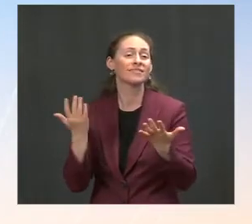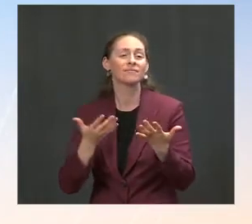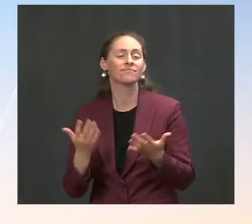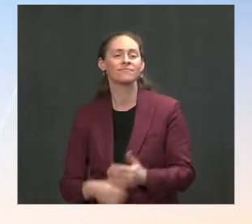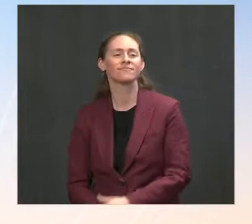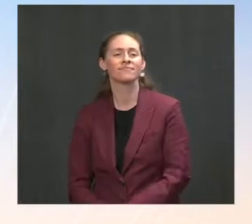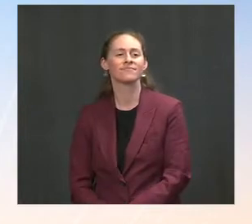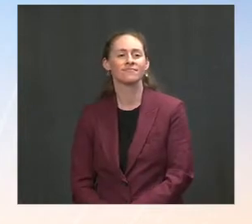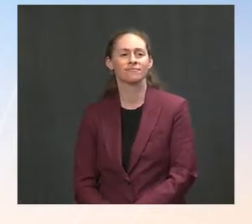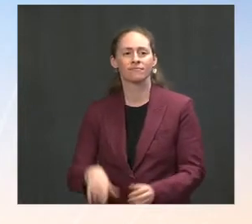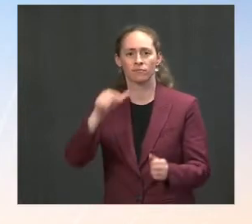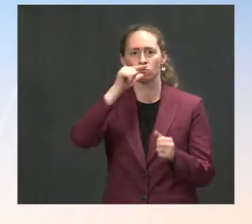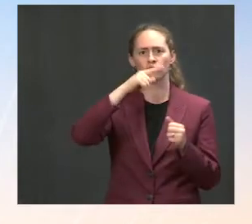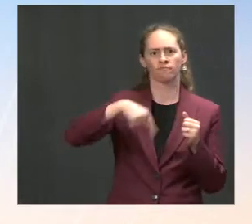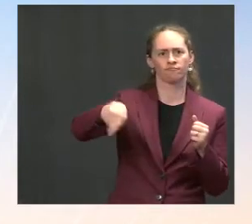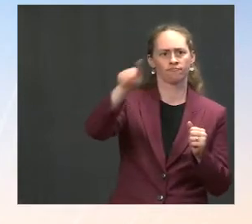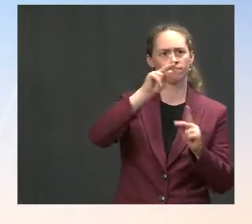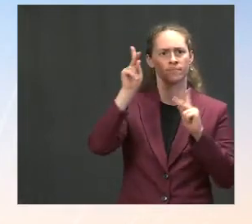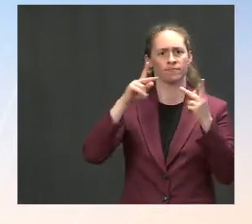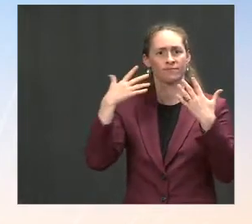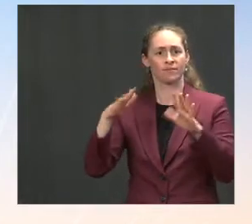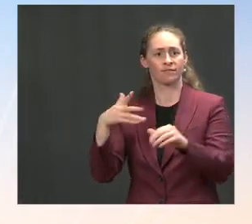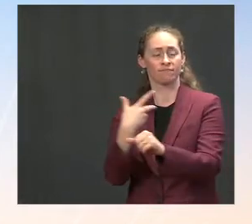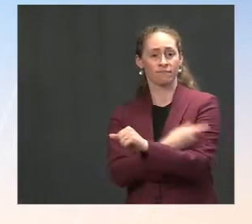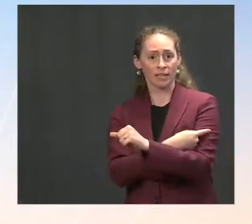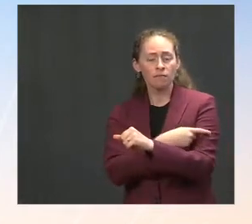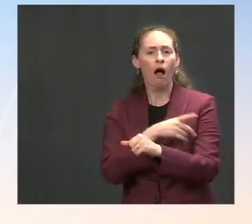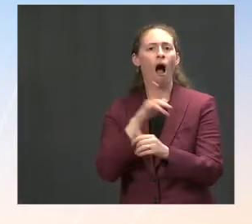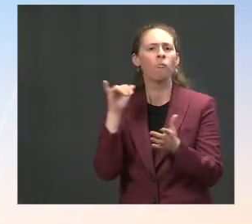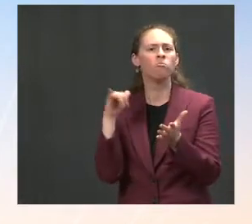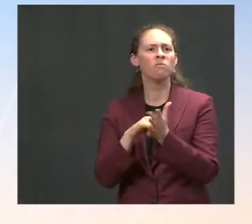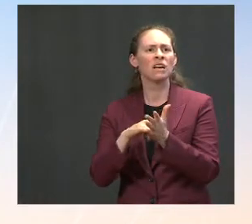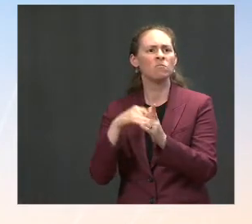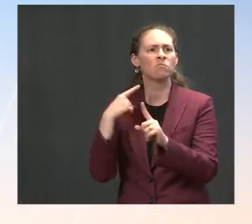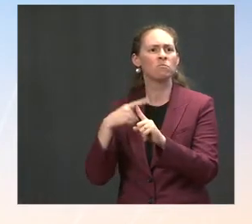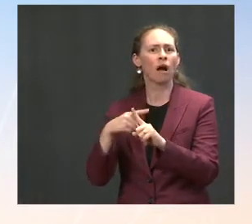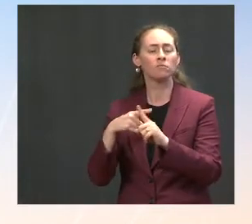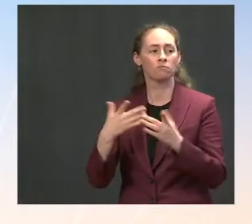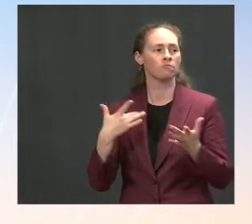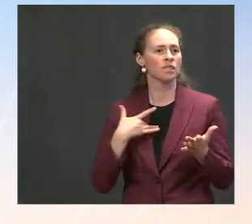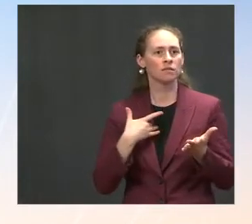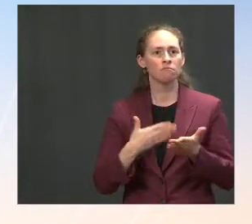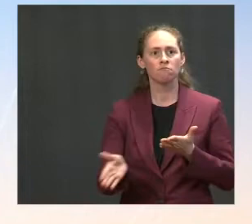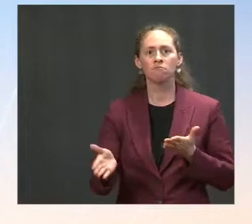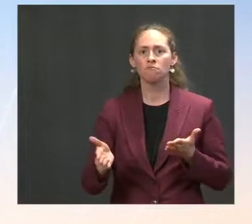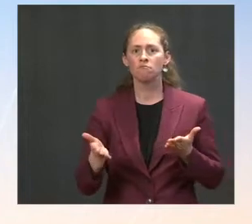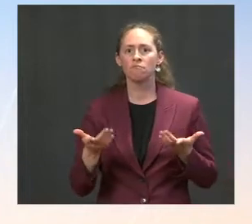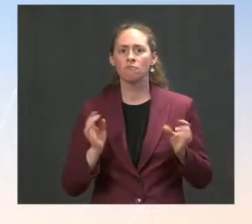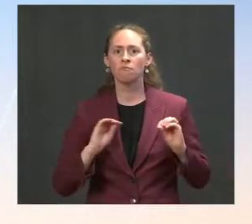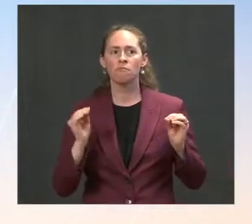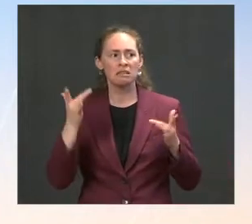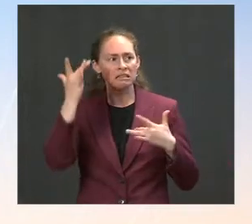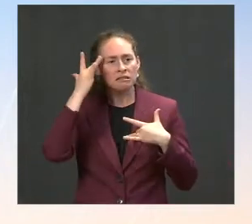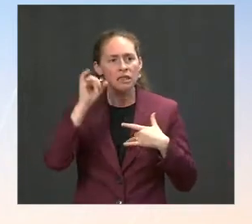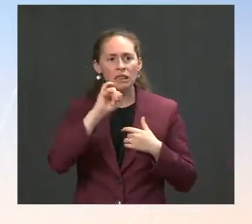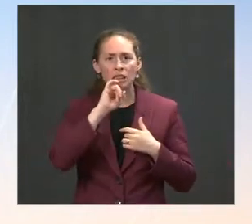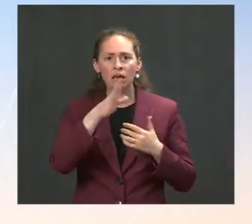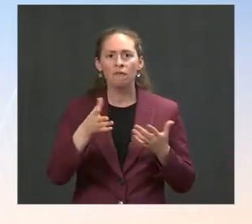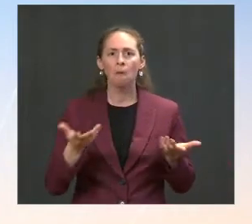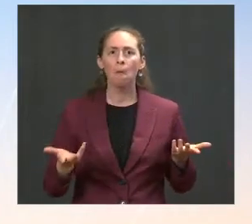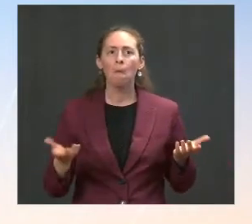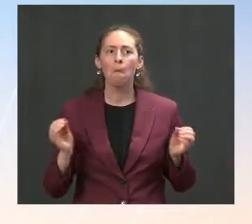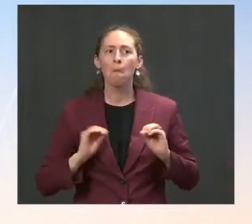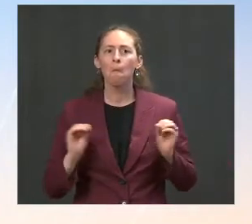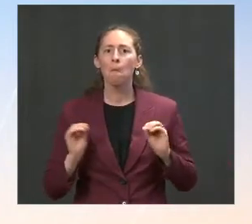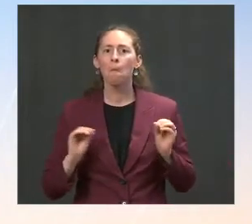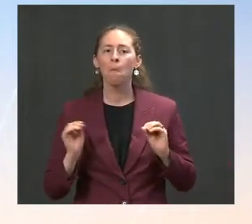who are vaccinated who get test positive for COVID may be asymptomatic or have moderate or minimal cases, those are cases